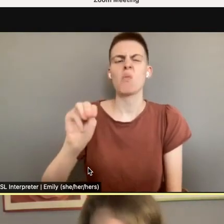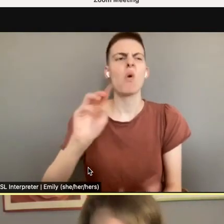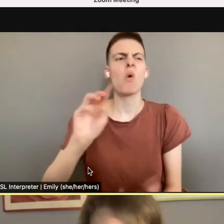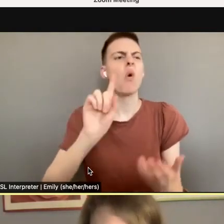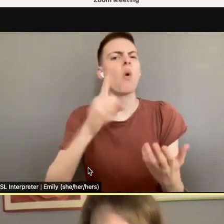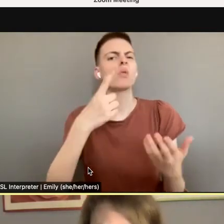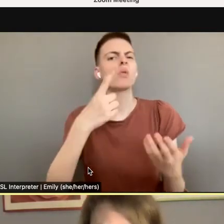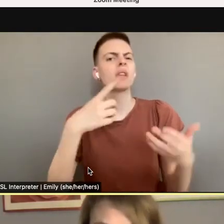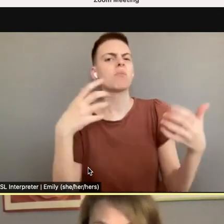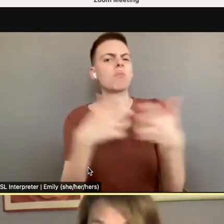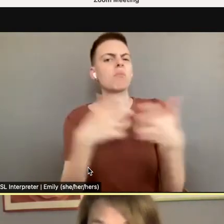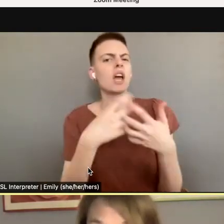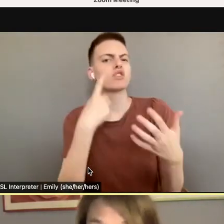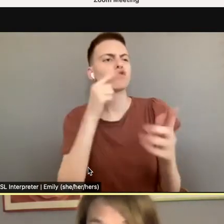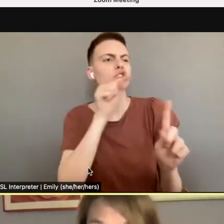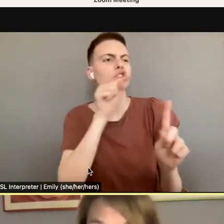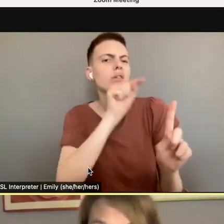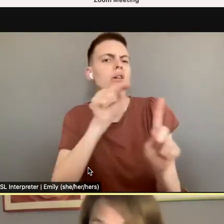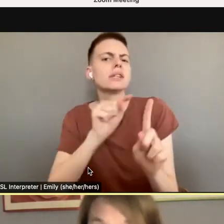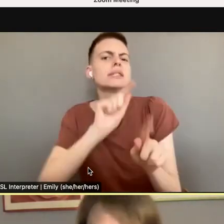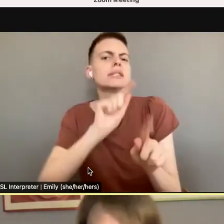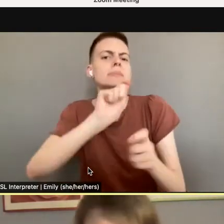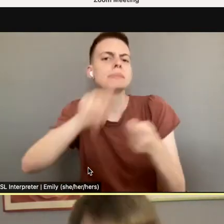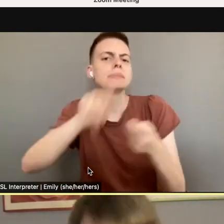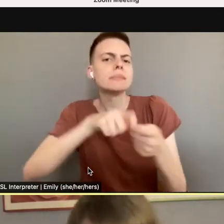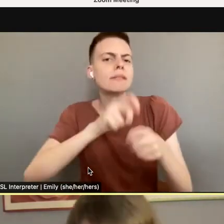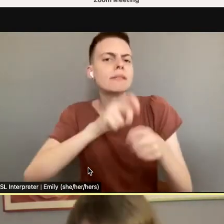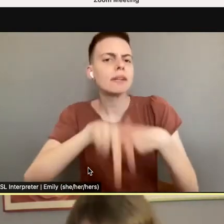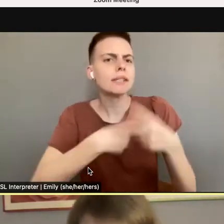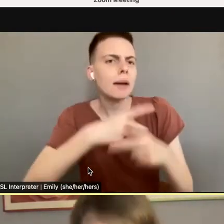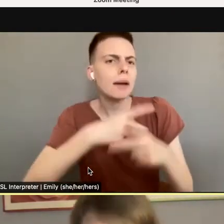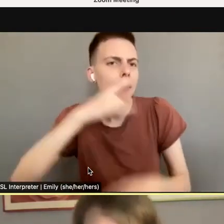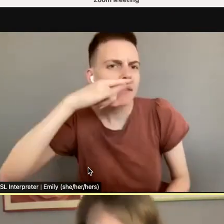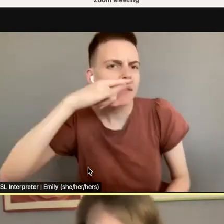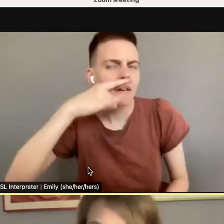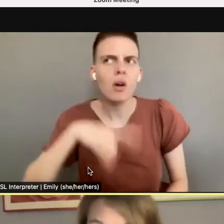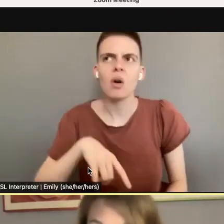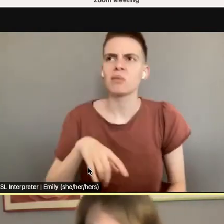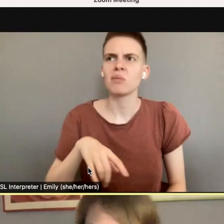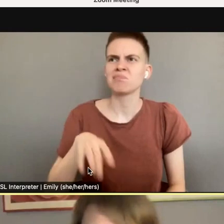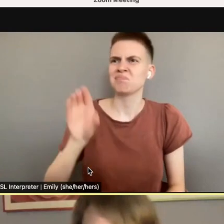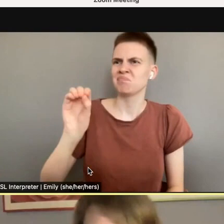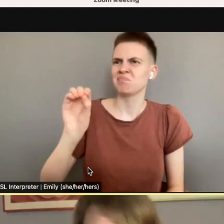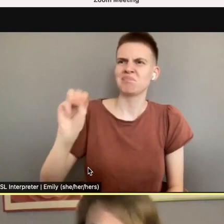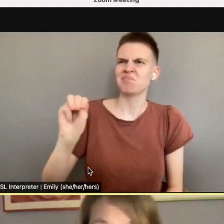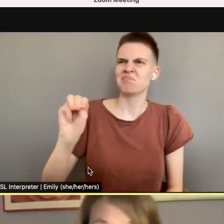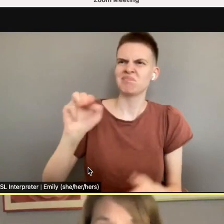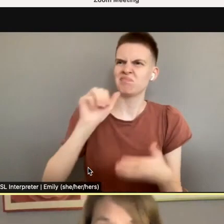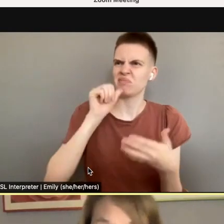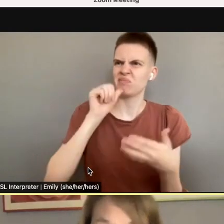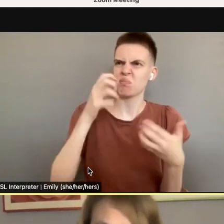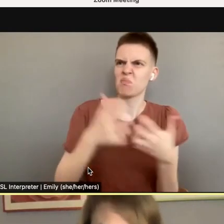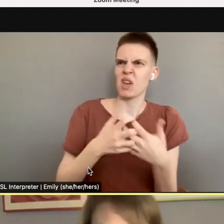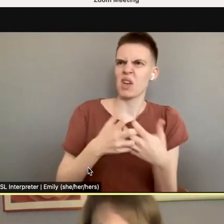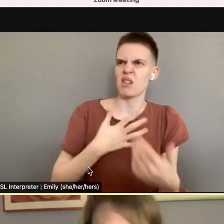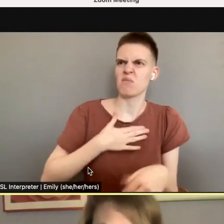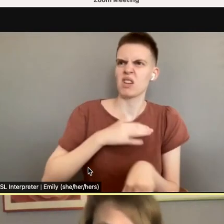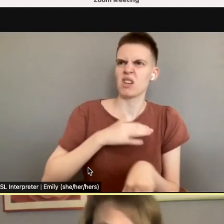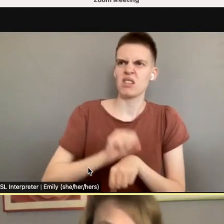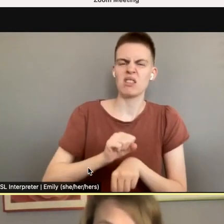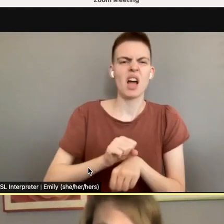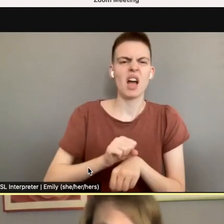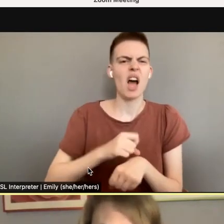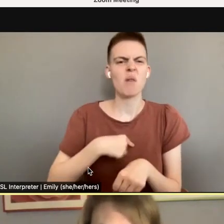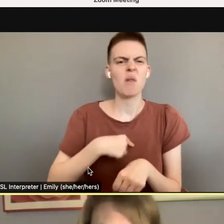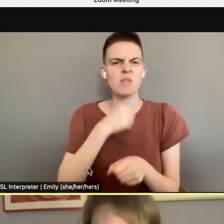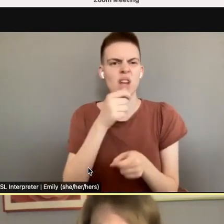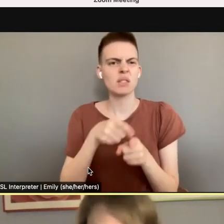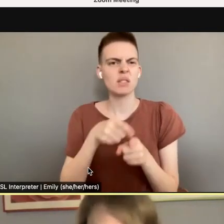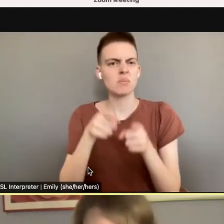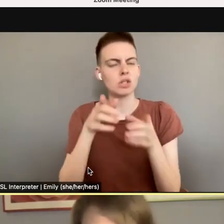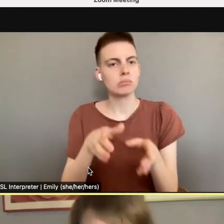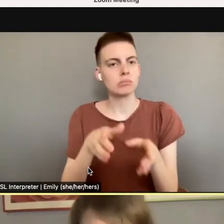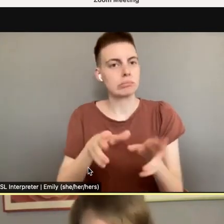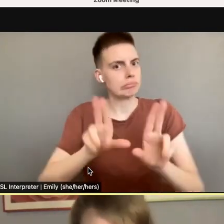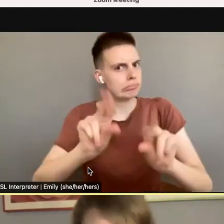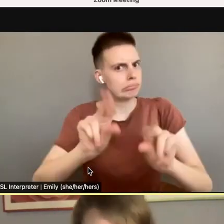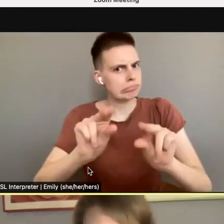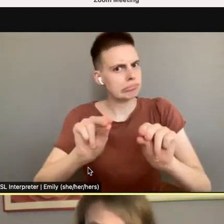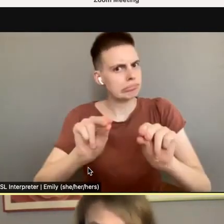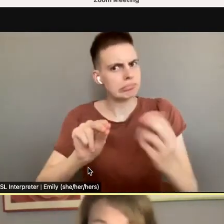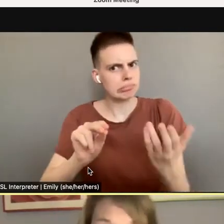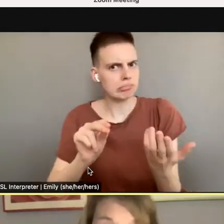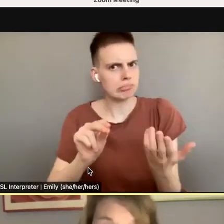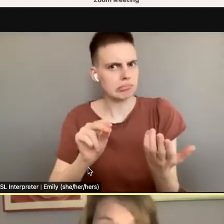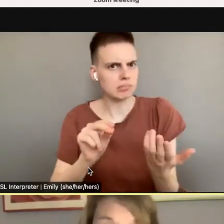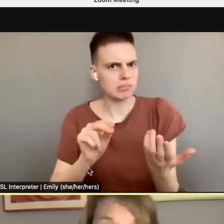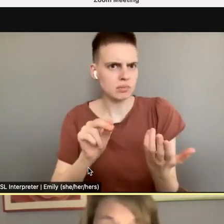with CVI, or that it doesn't pertain to them because they don't do O&M, they're not an O&M specialist, but I think you'll be really